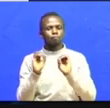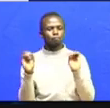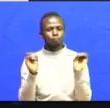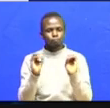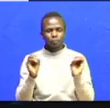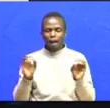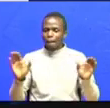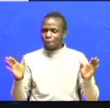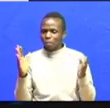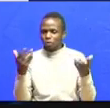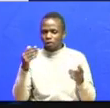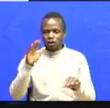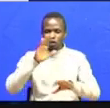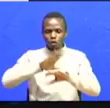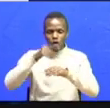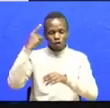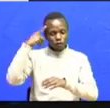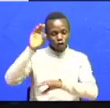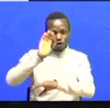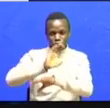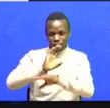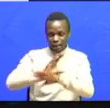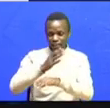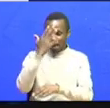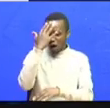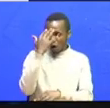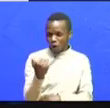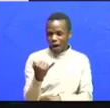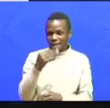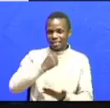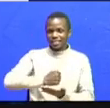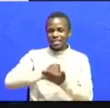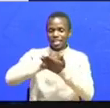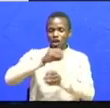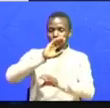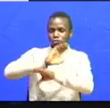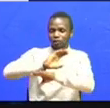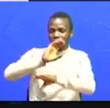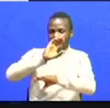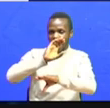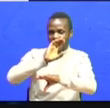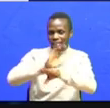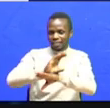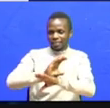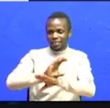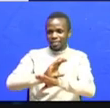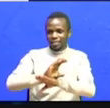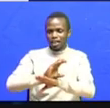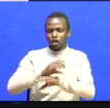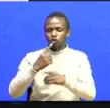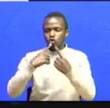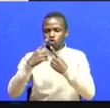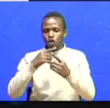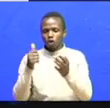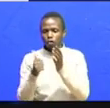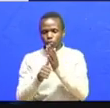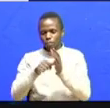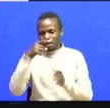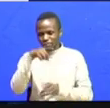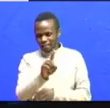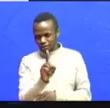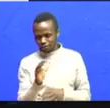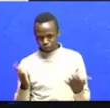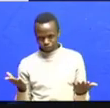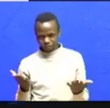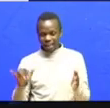is also good for the church, because it also helps the church in propagating its mission. But